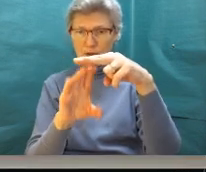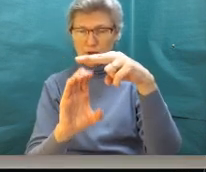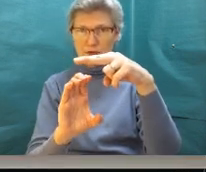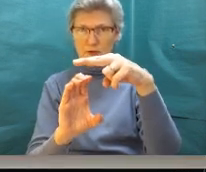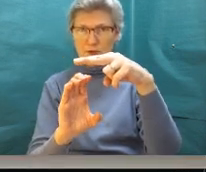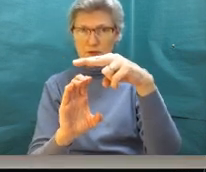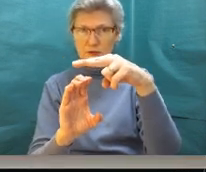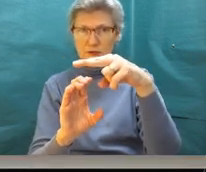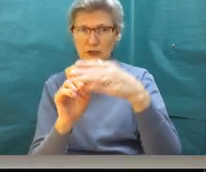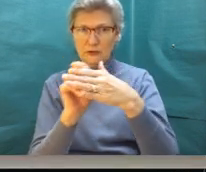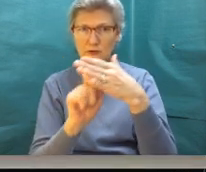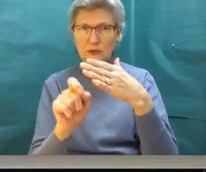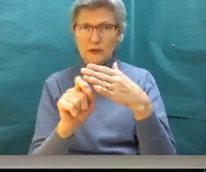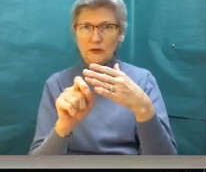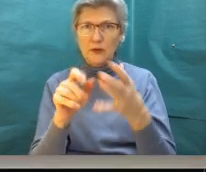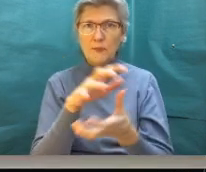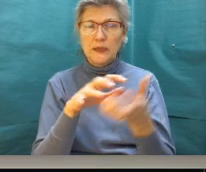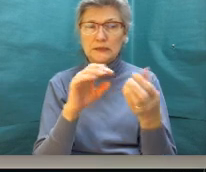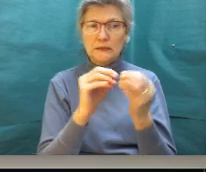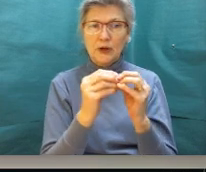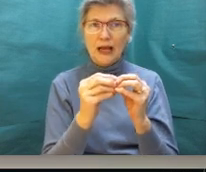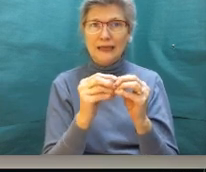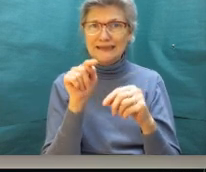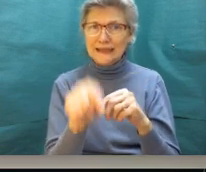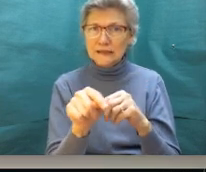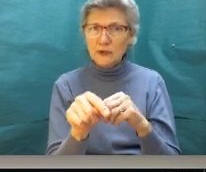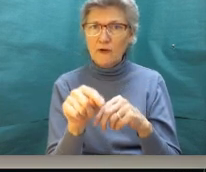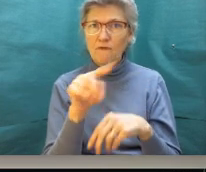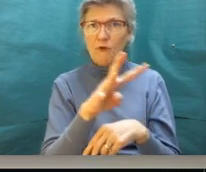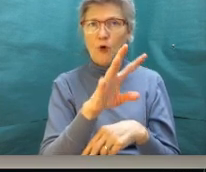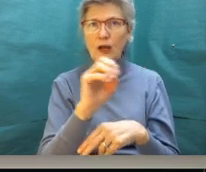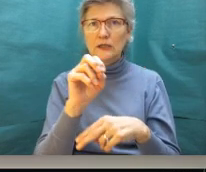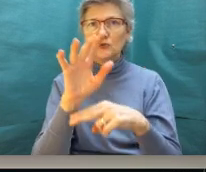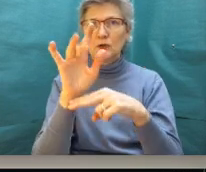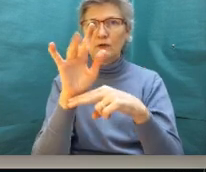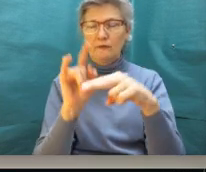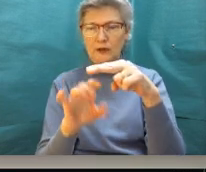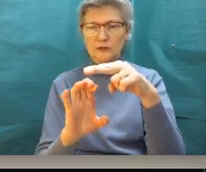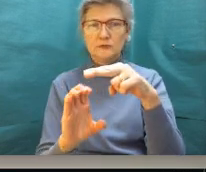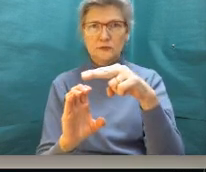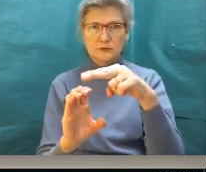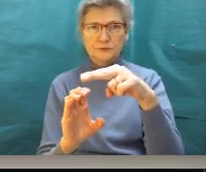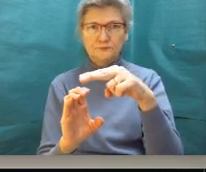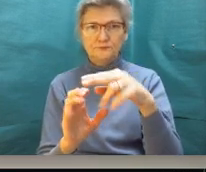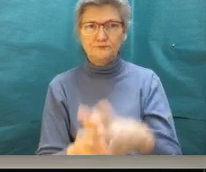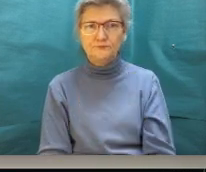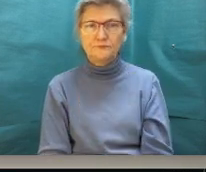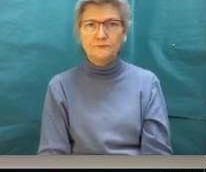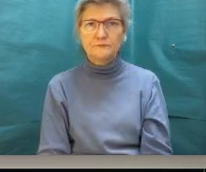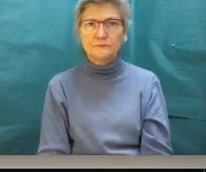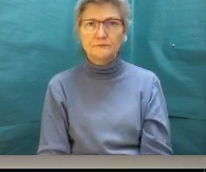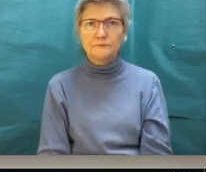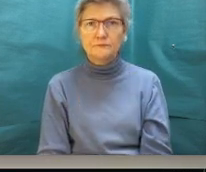would write this mixed number as a decimal as 4 and 25 hundredths.